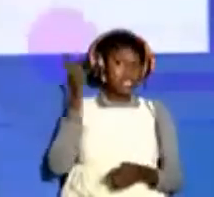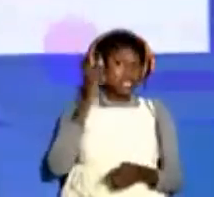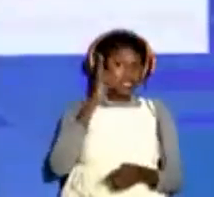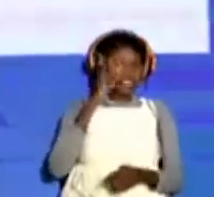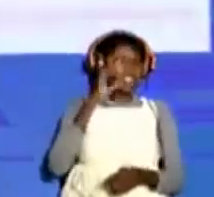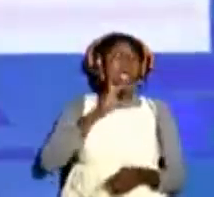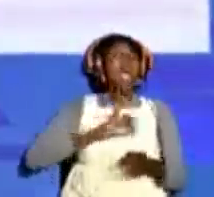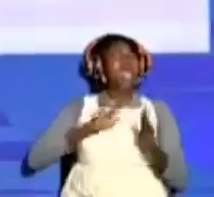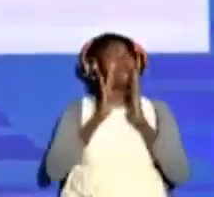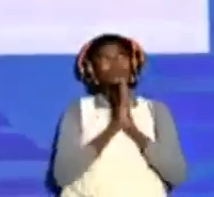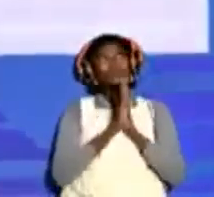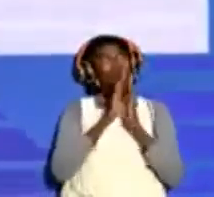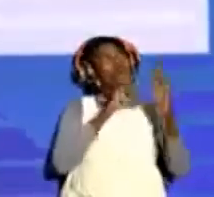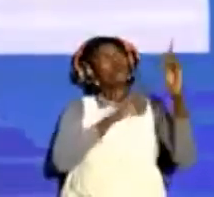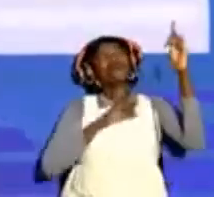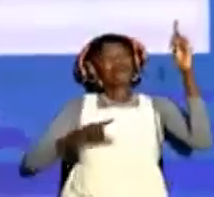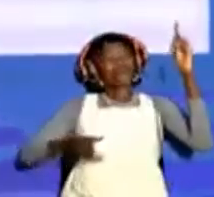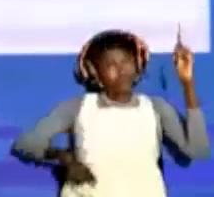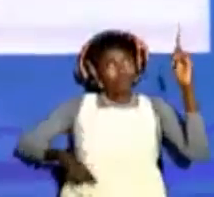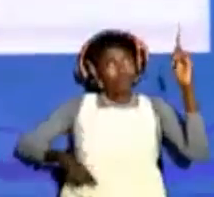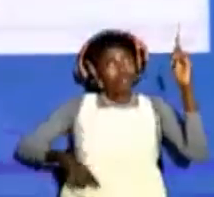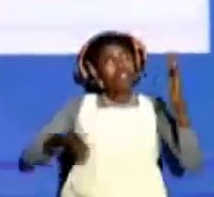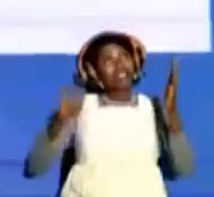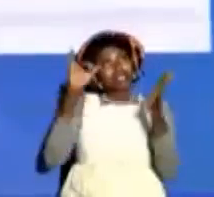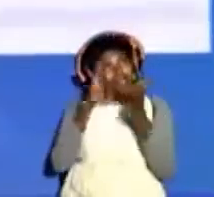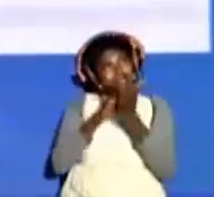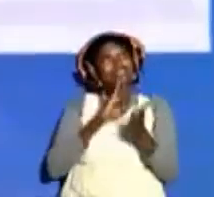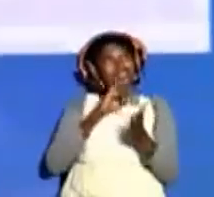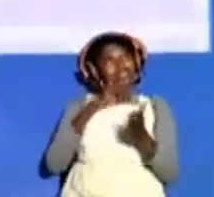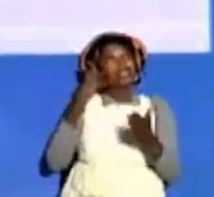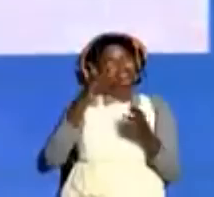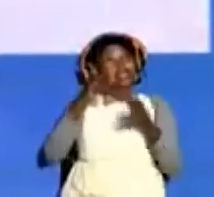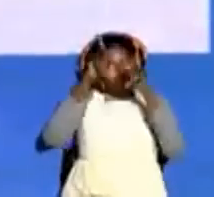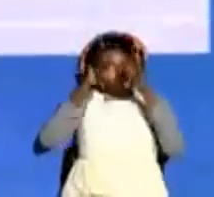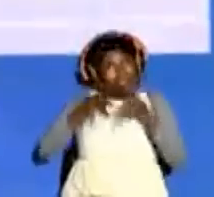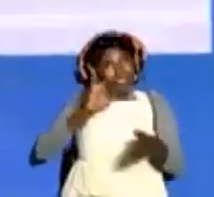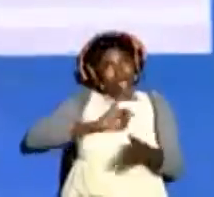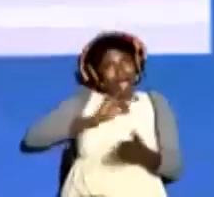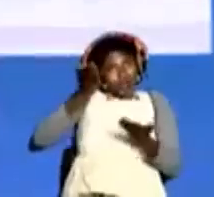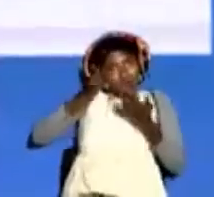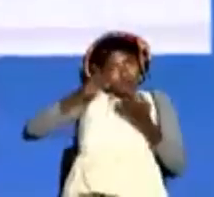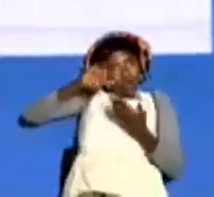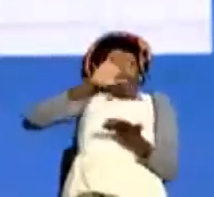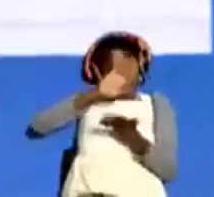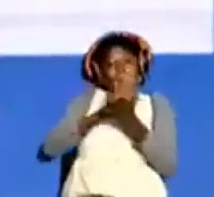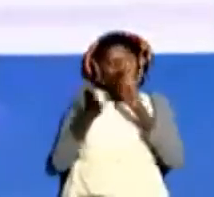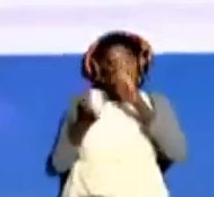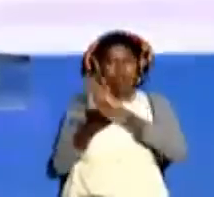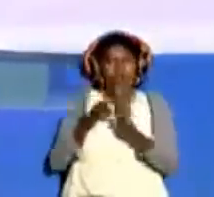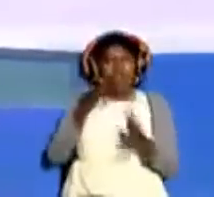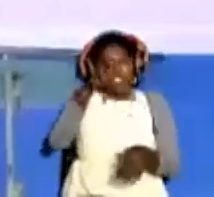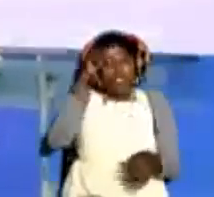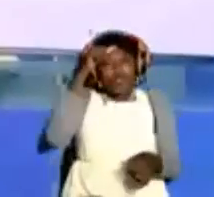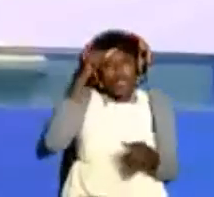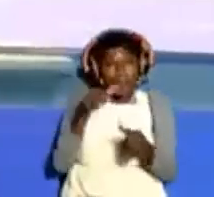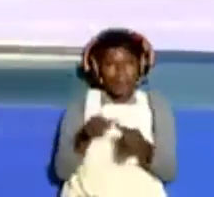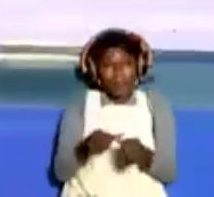like saying, oh God, that is the class I want to belong. Do you